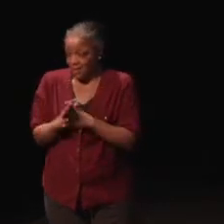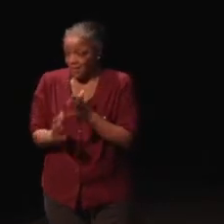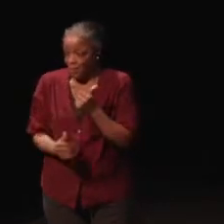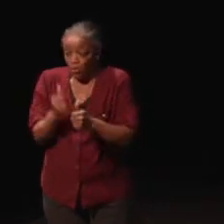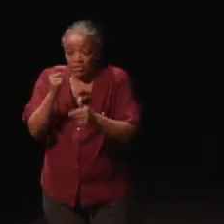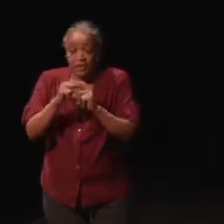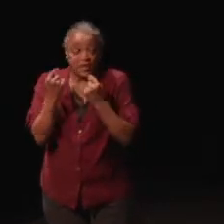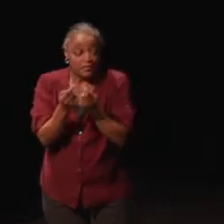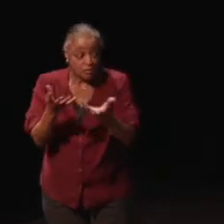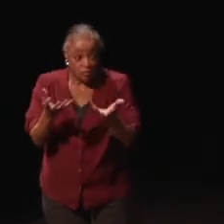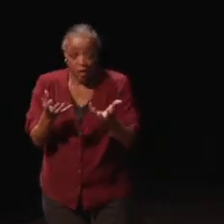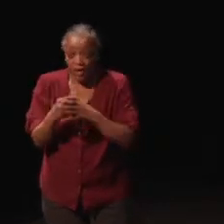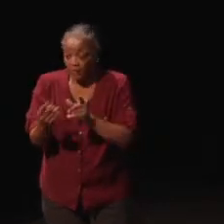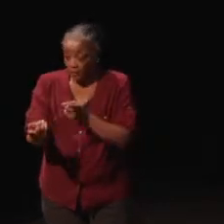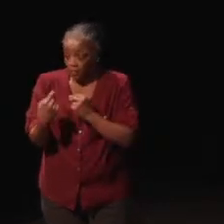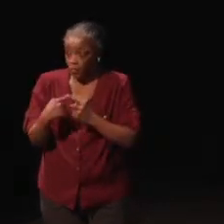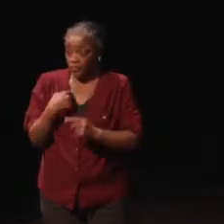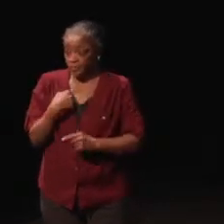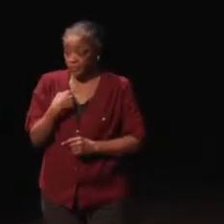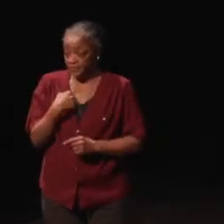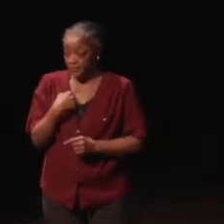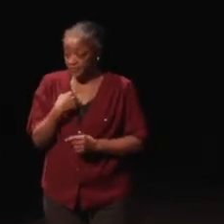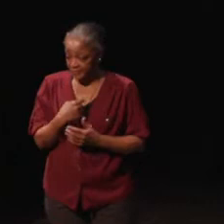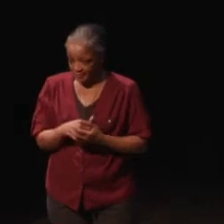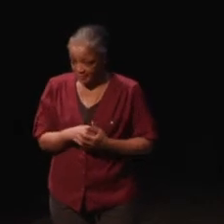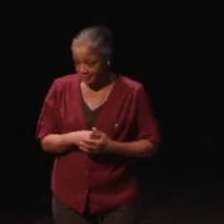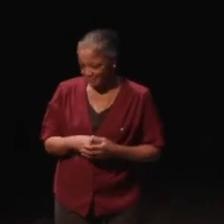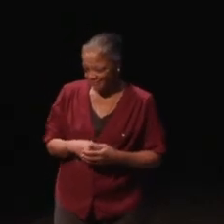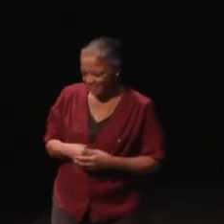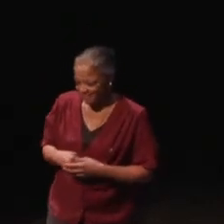most of the teams that at some point have come to me.